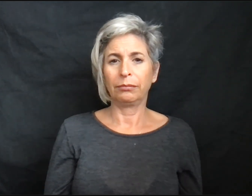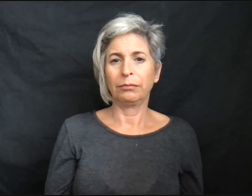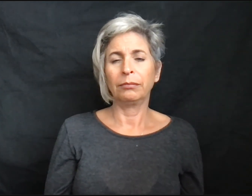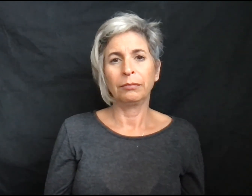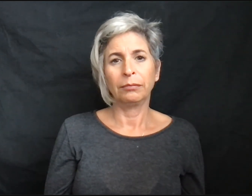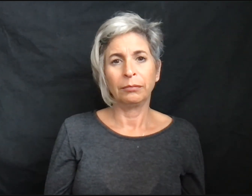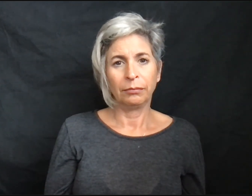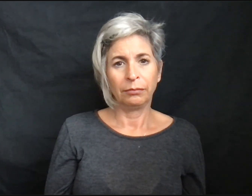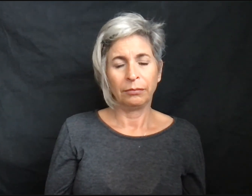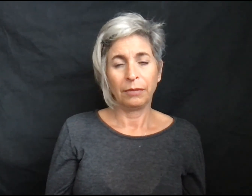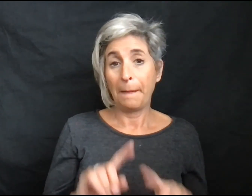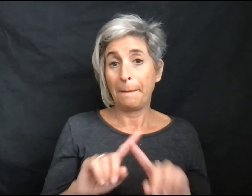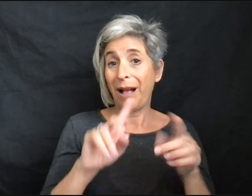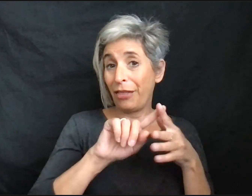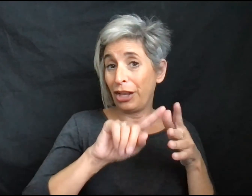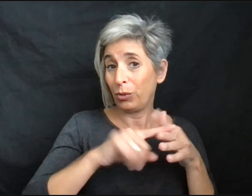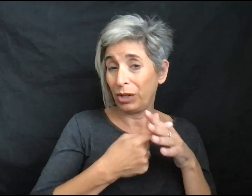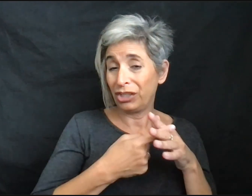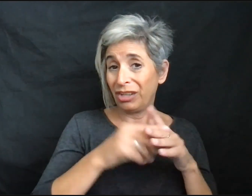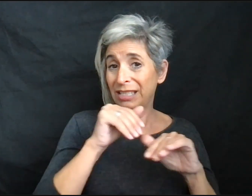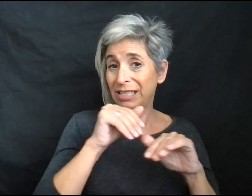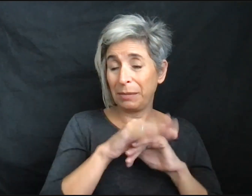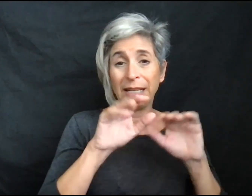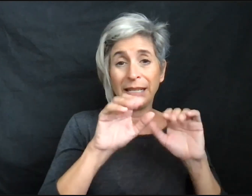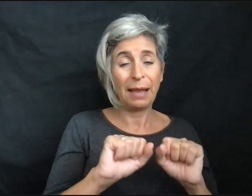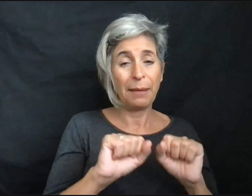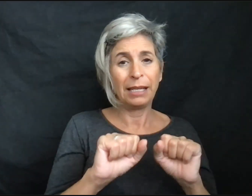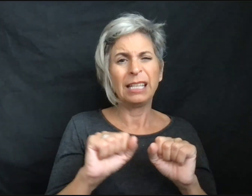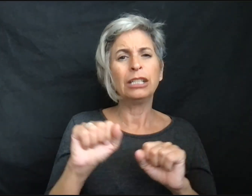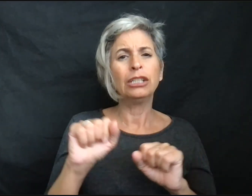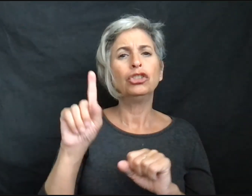But the original submittal can be done as to be assigned.